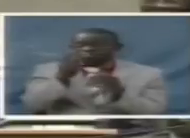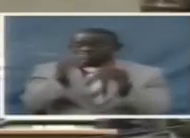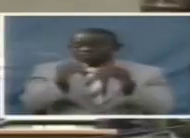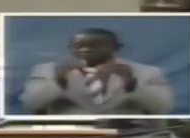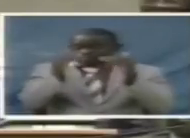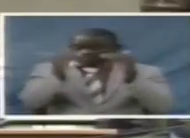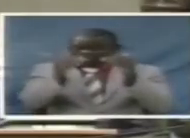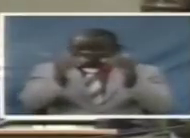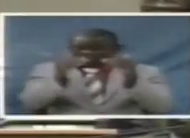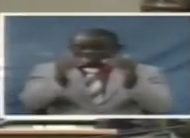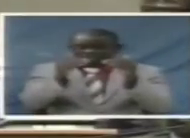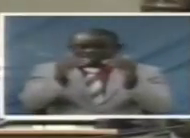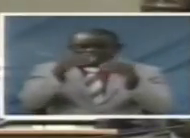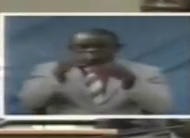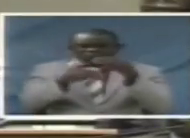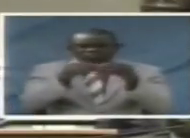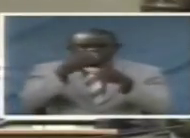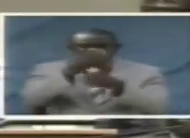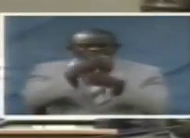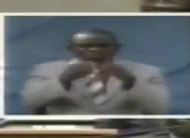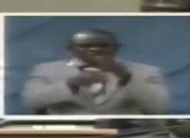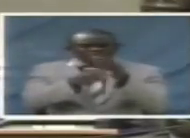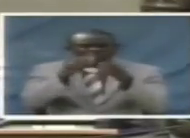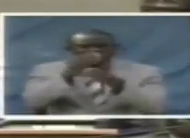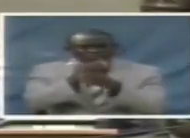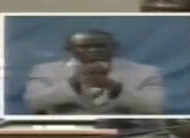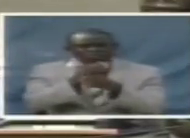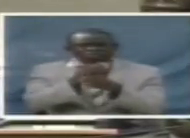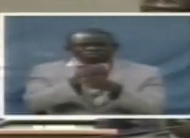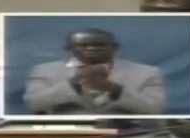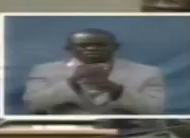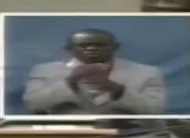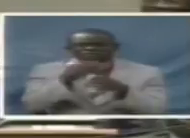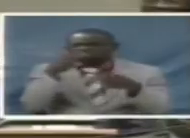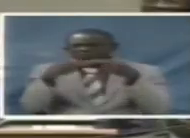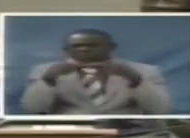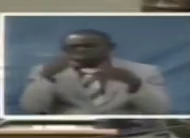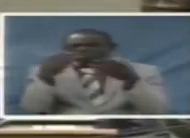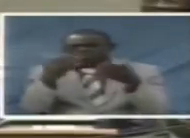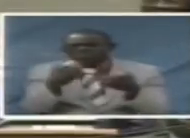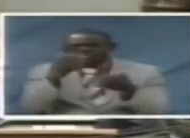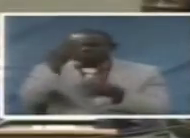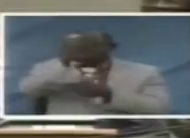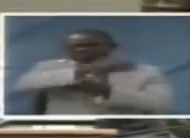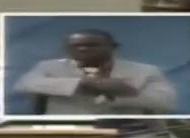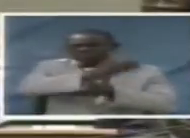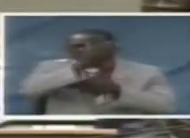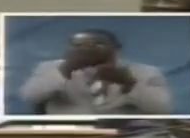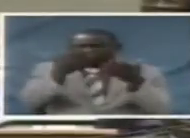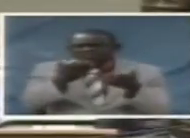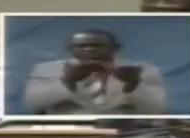the construction of ancillary infrastructure, which include hotels, toll